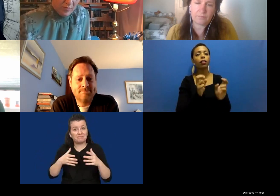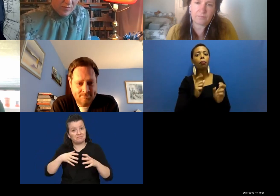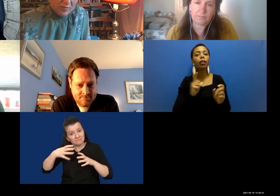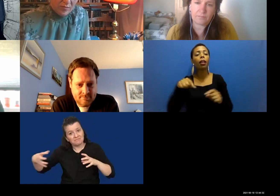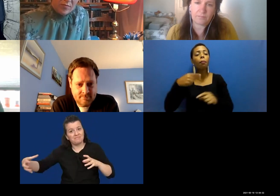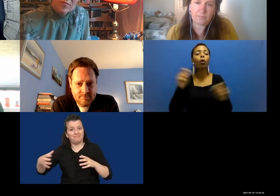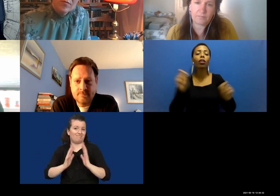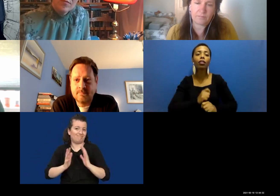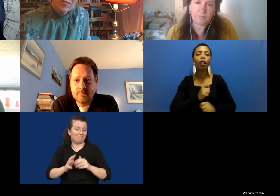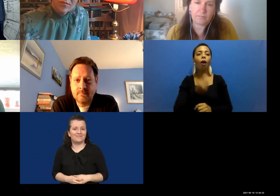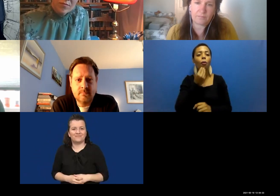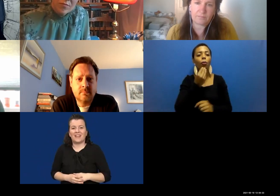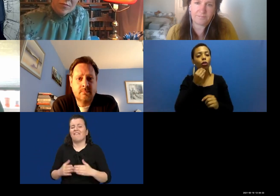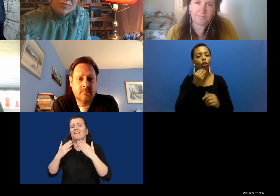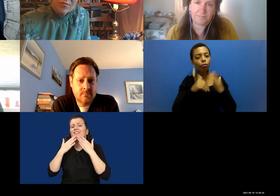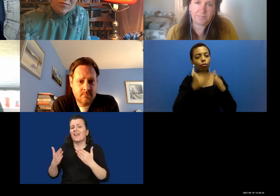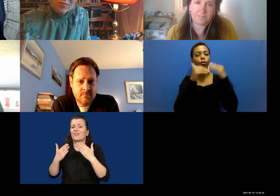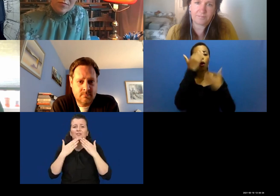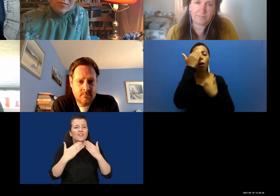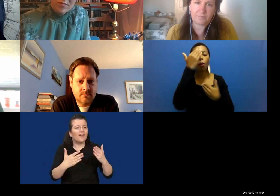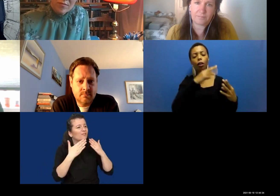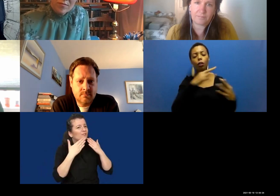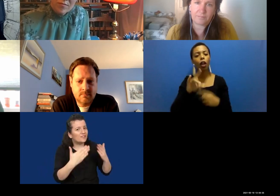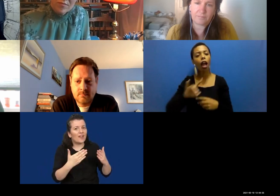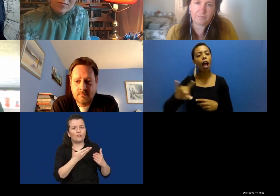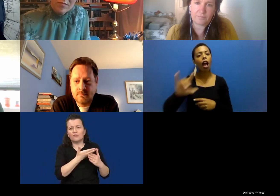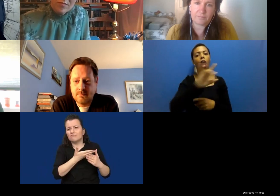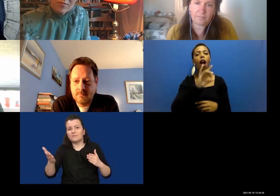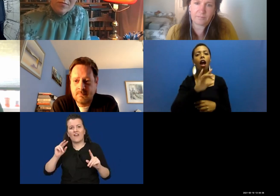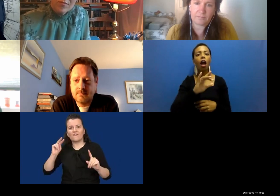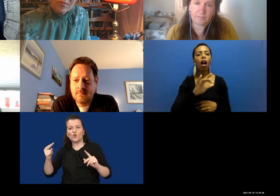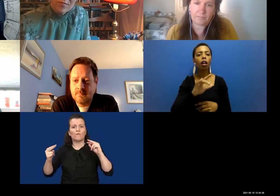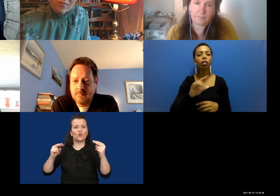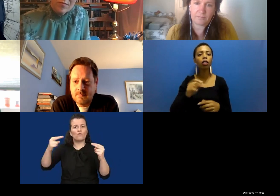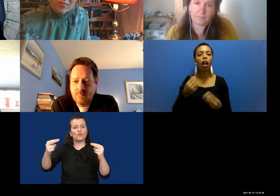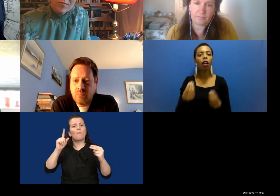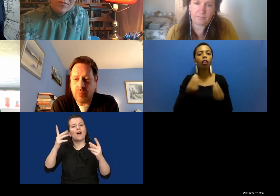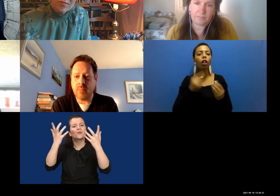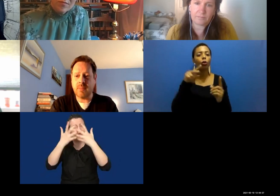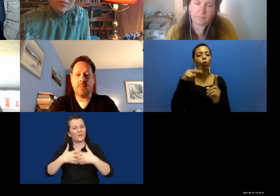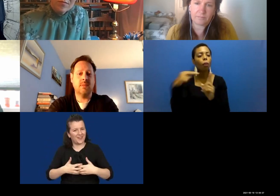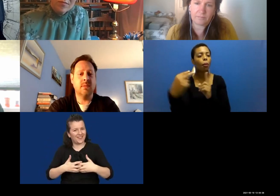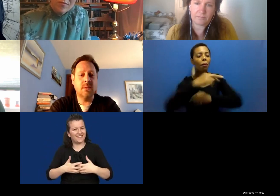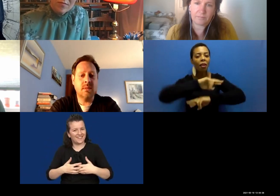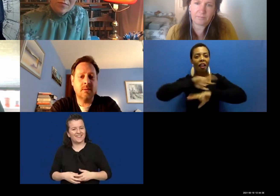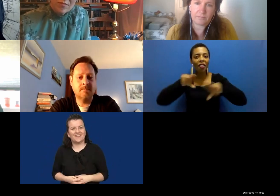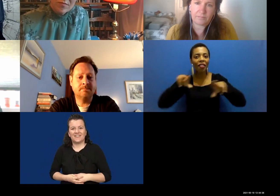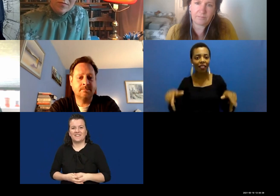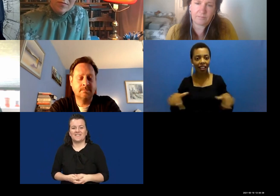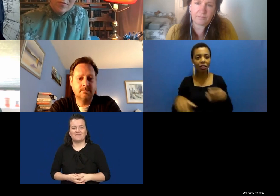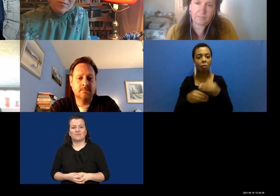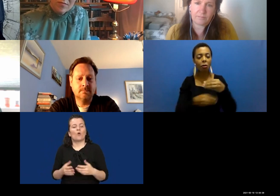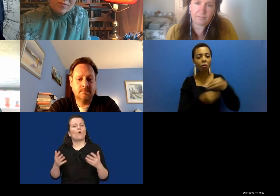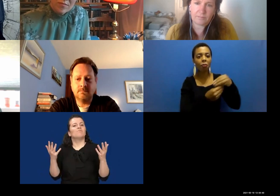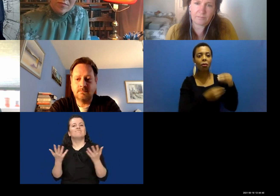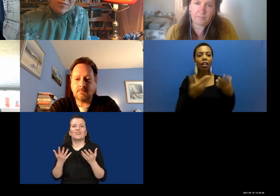much for your complementary and diverse perspectives, which we've touched on, you know, what's important